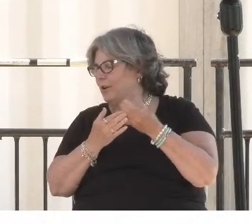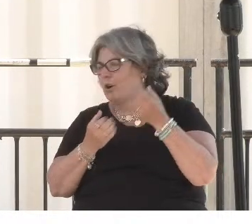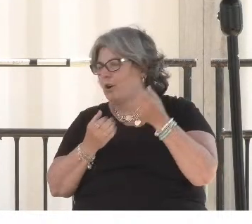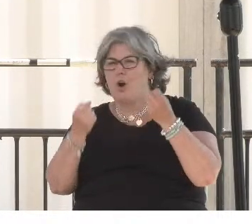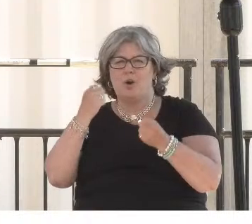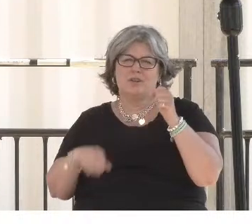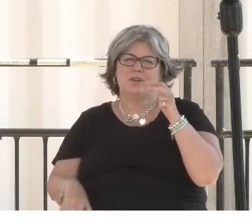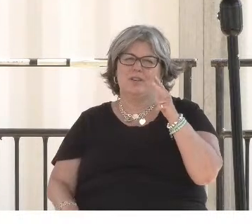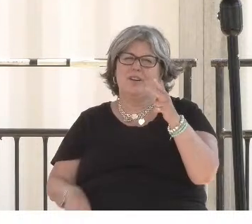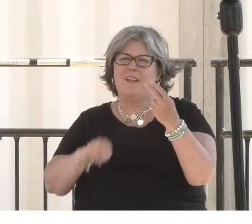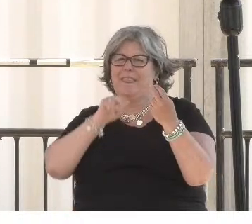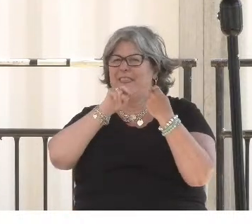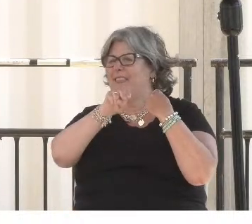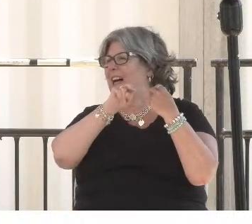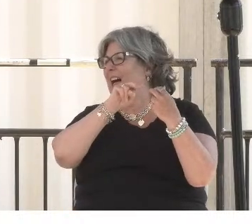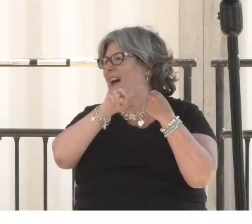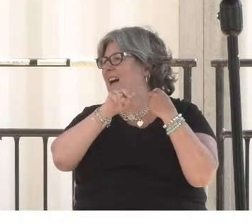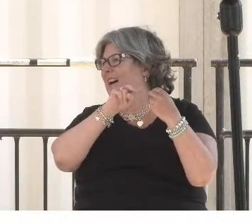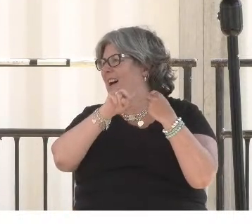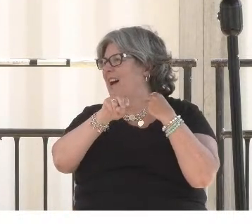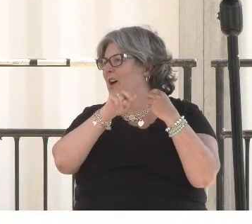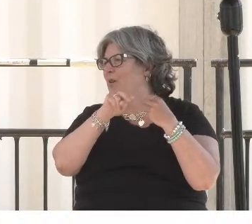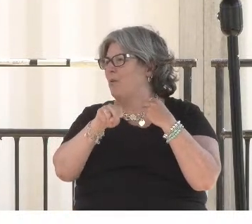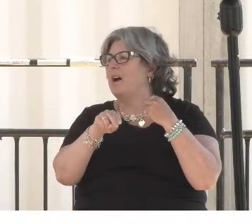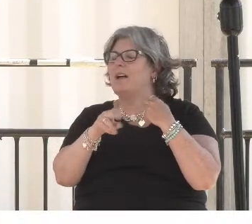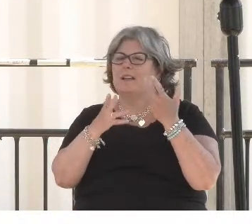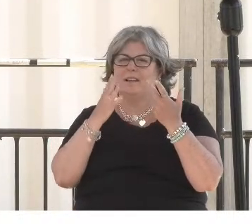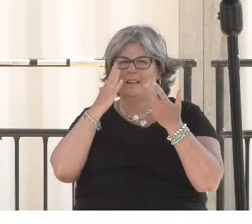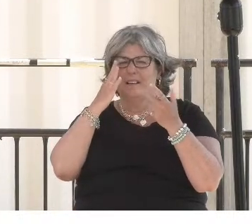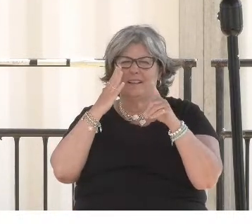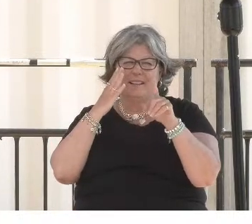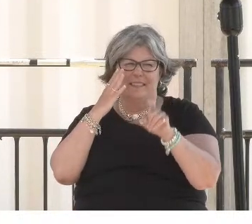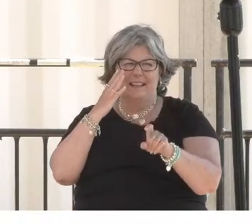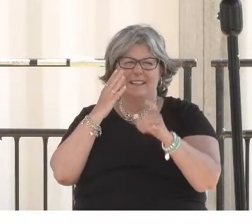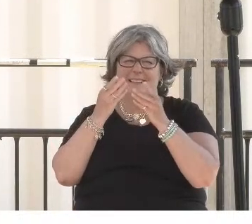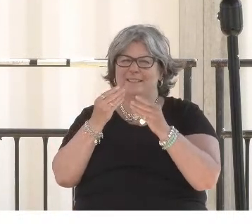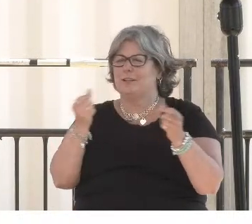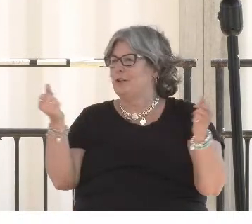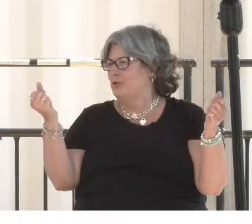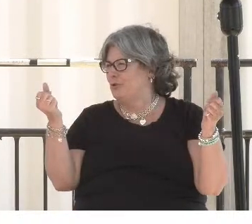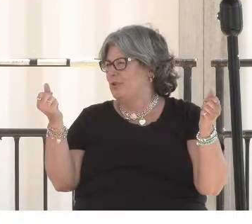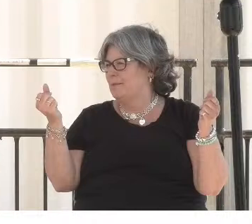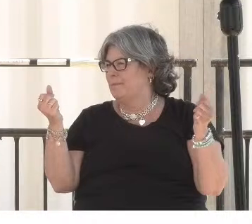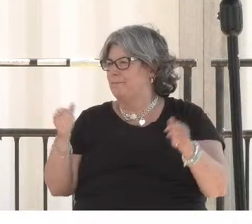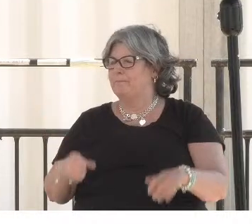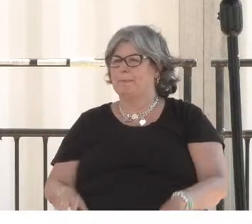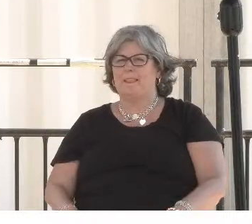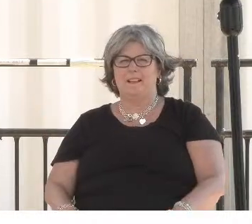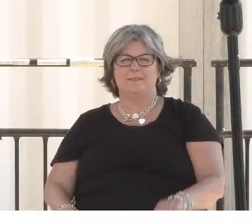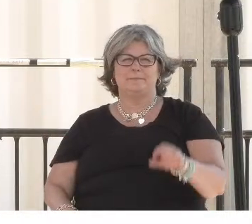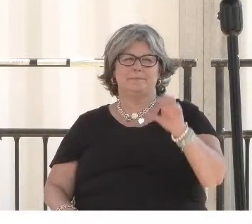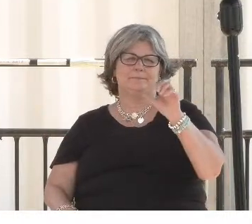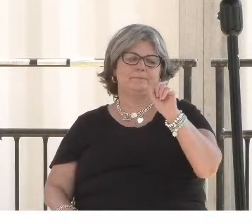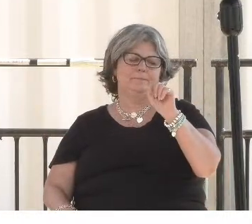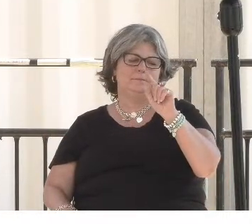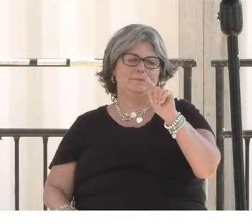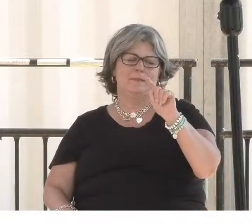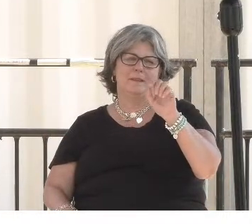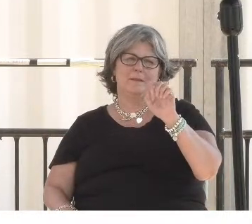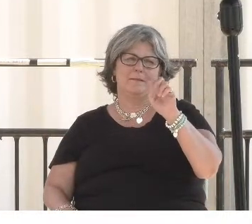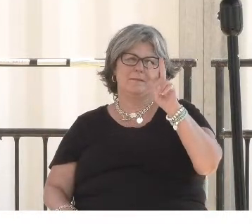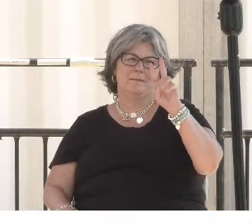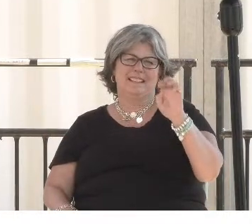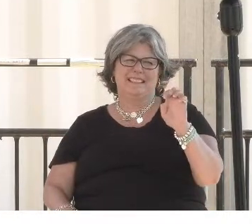highway. It's a problem that needs a solution. But let me ask Steve and go back to,